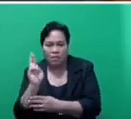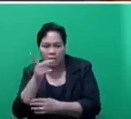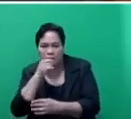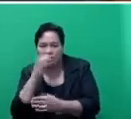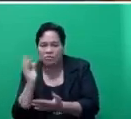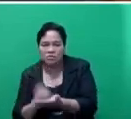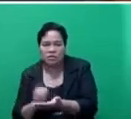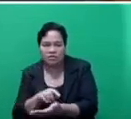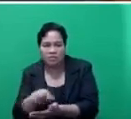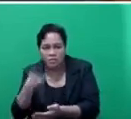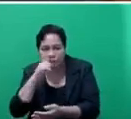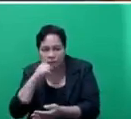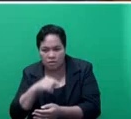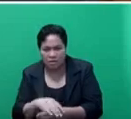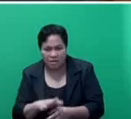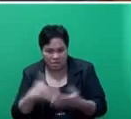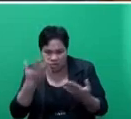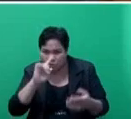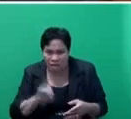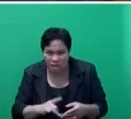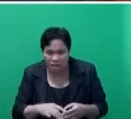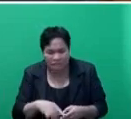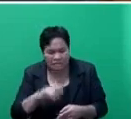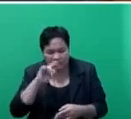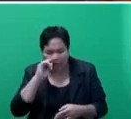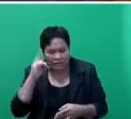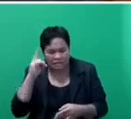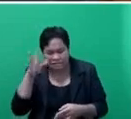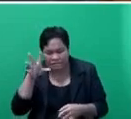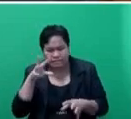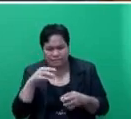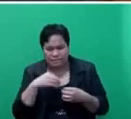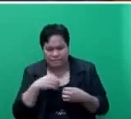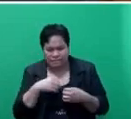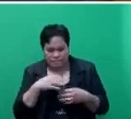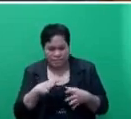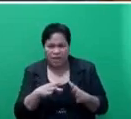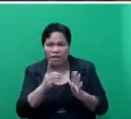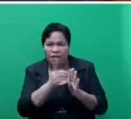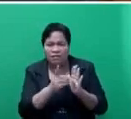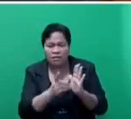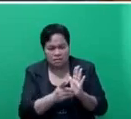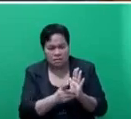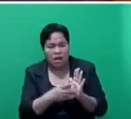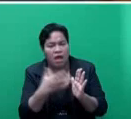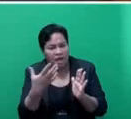Today, Honourable Speaker, it is almost inconceivable to have a functioning democracy without political